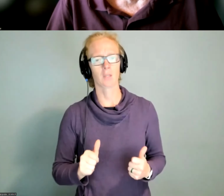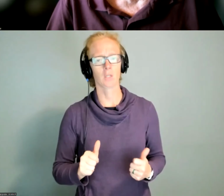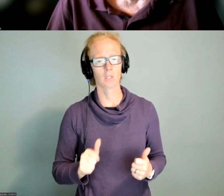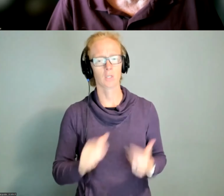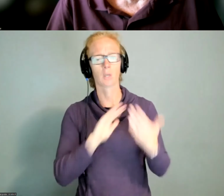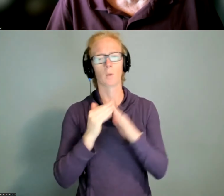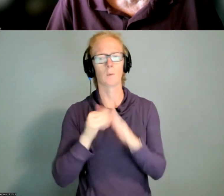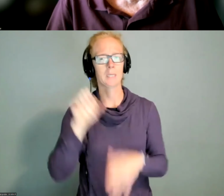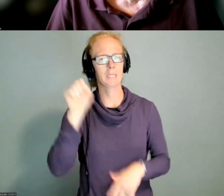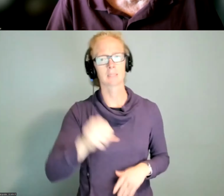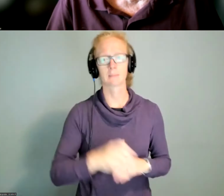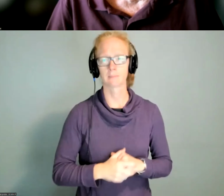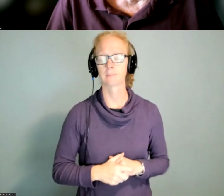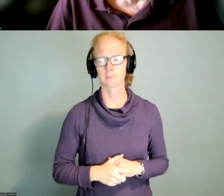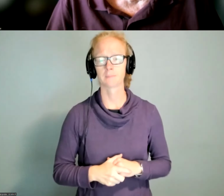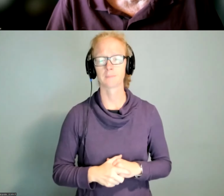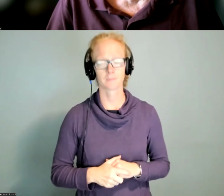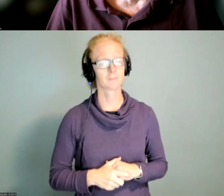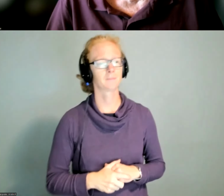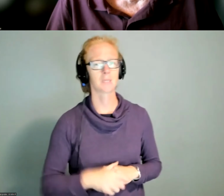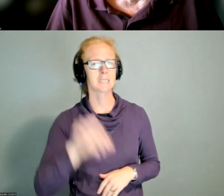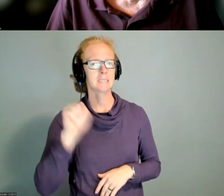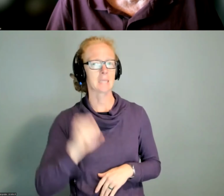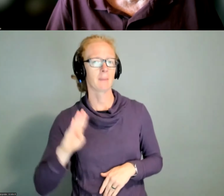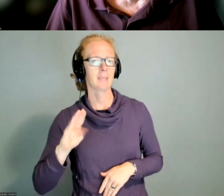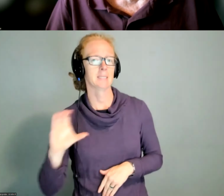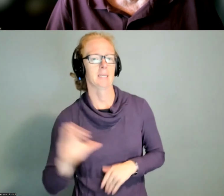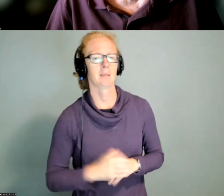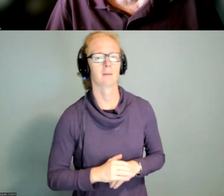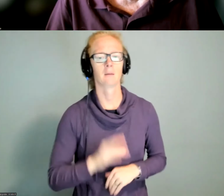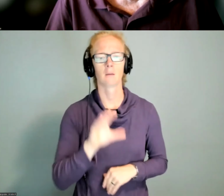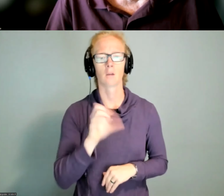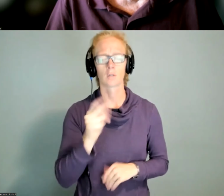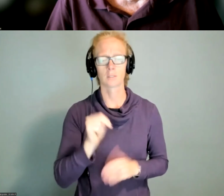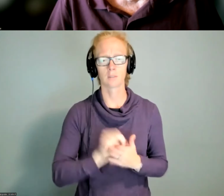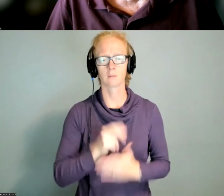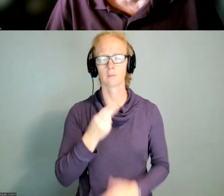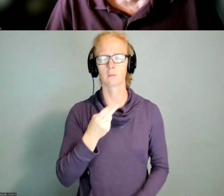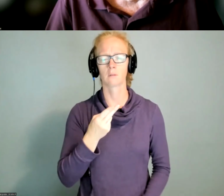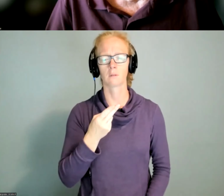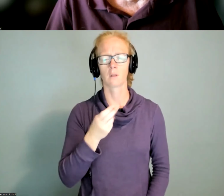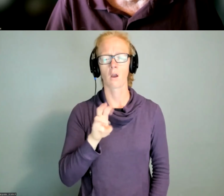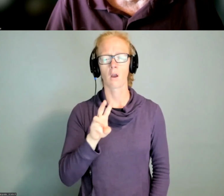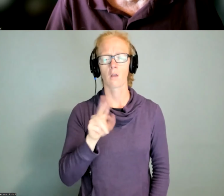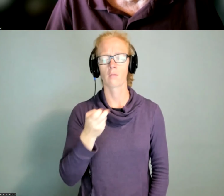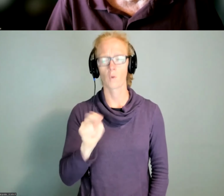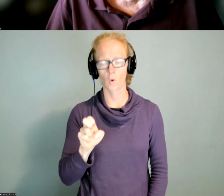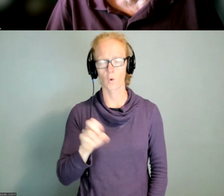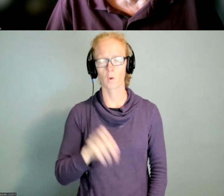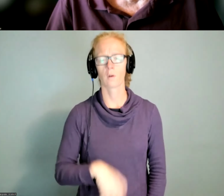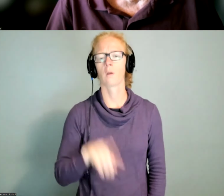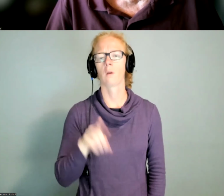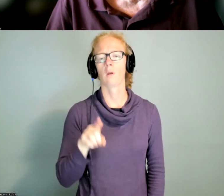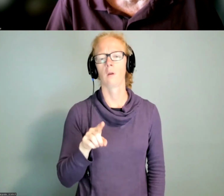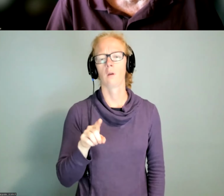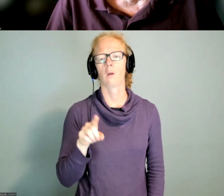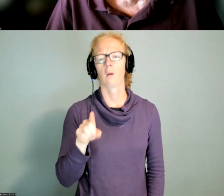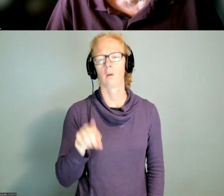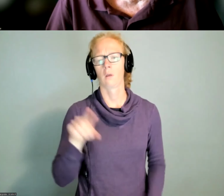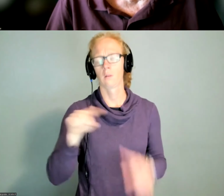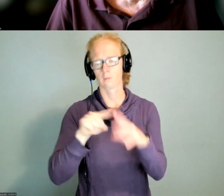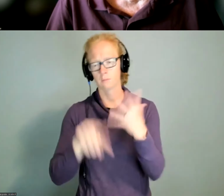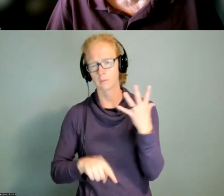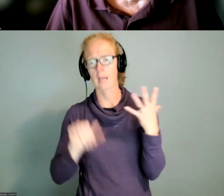disadvantaged communities, right? right, in the South Bay. So Carson, Hawthorne, Gardena, and unincorporated West Athens, Westmont.